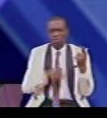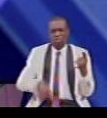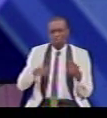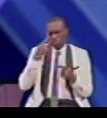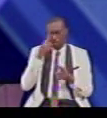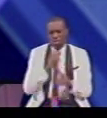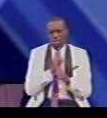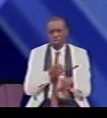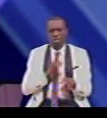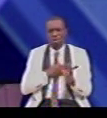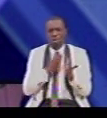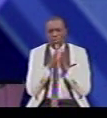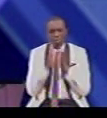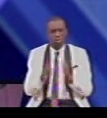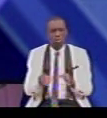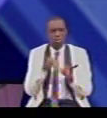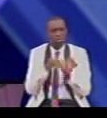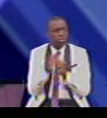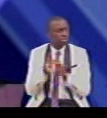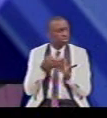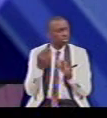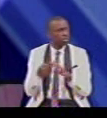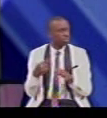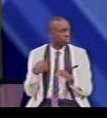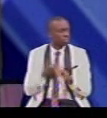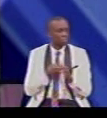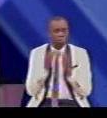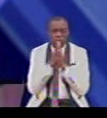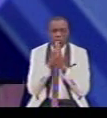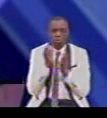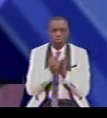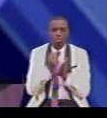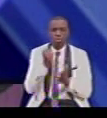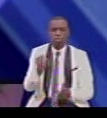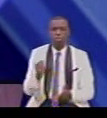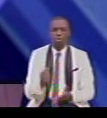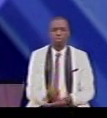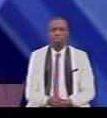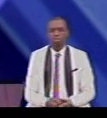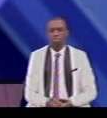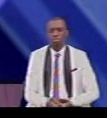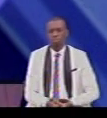in Jesus name we prayed amen